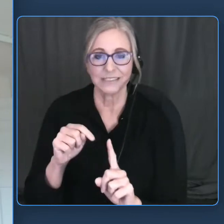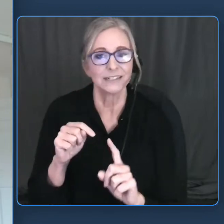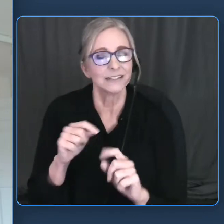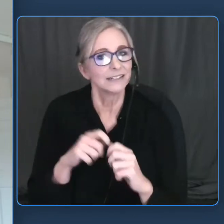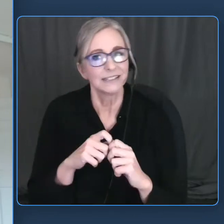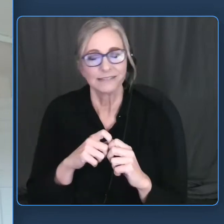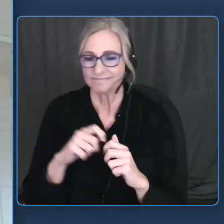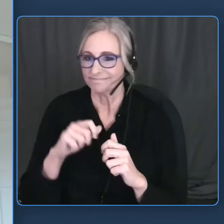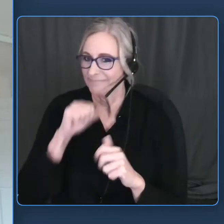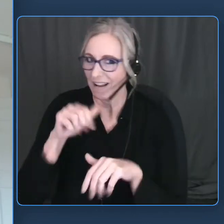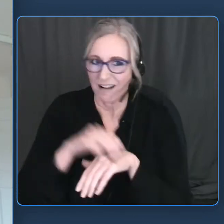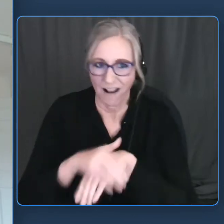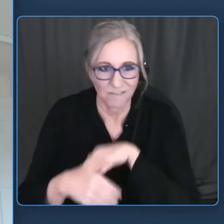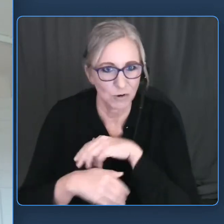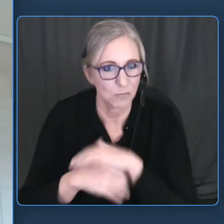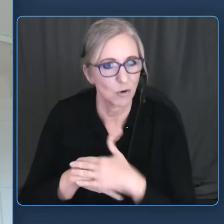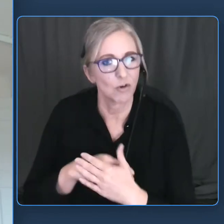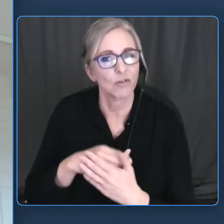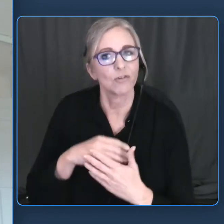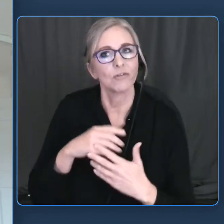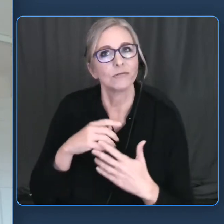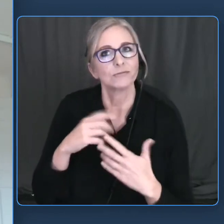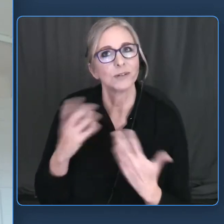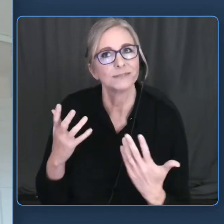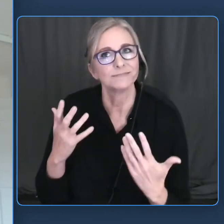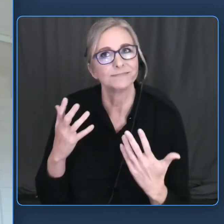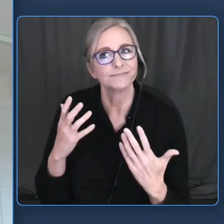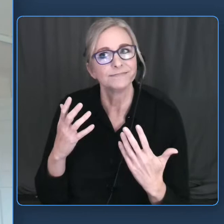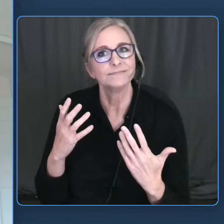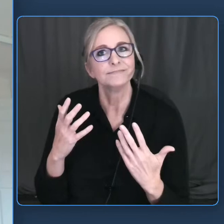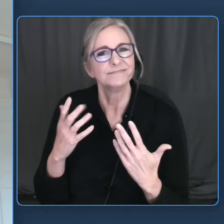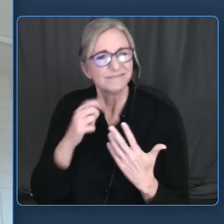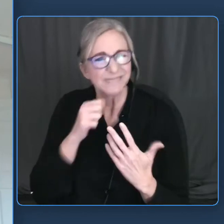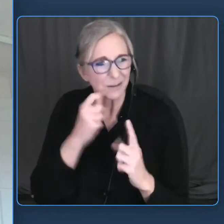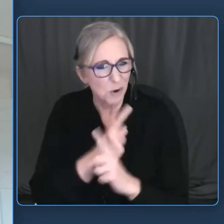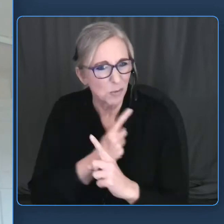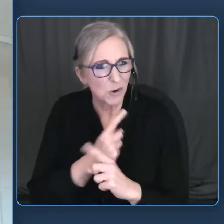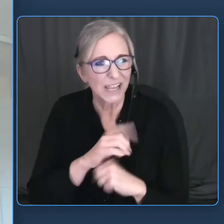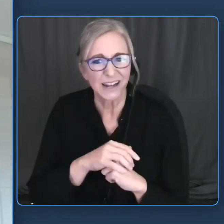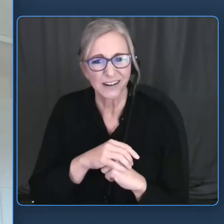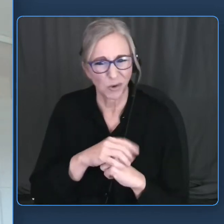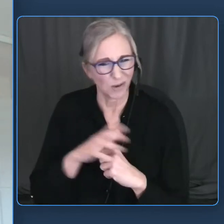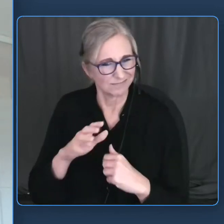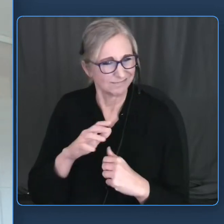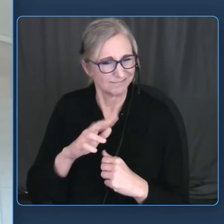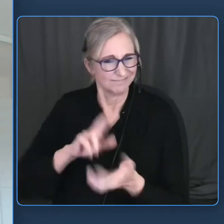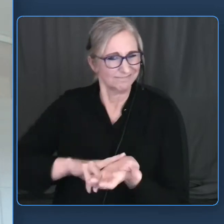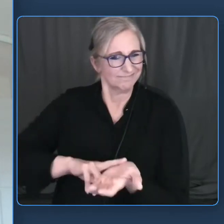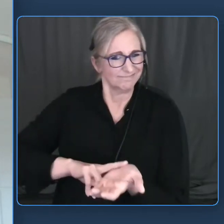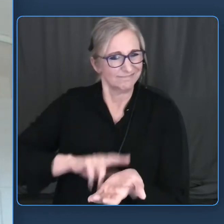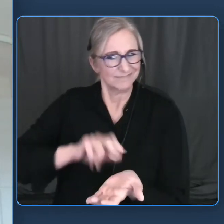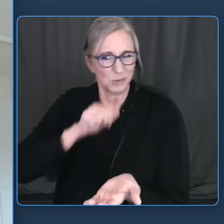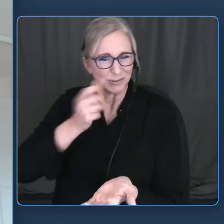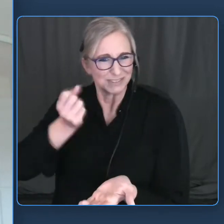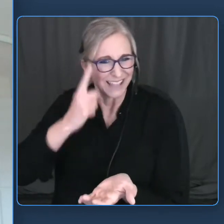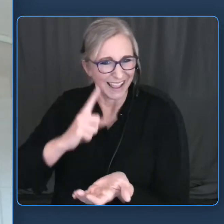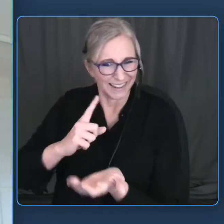most uncomfortable when they are inappropriate or out of touch.